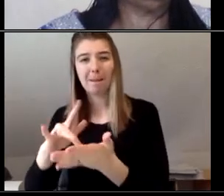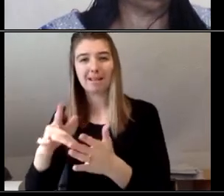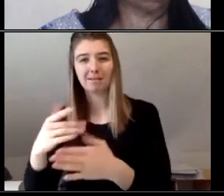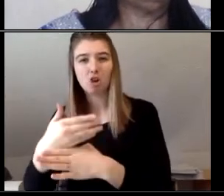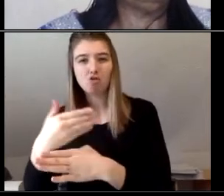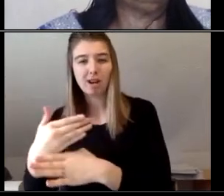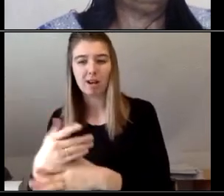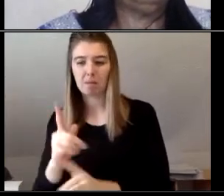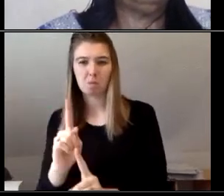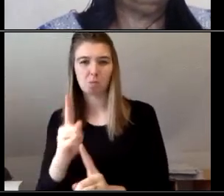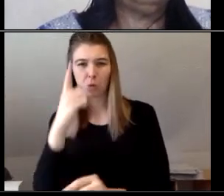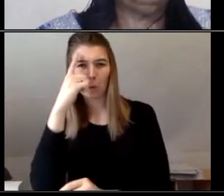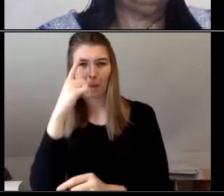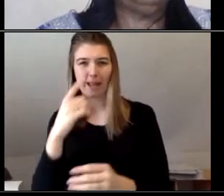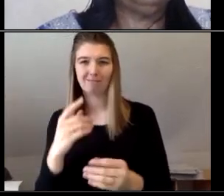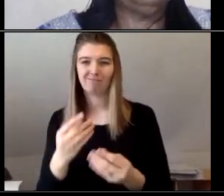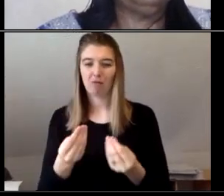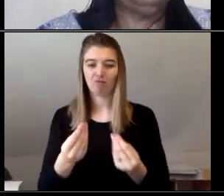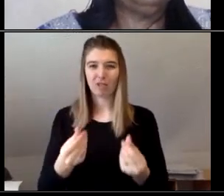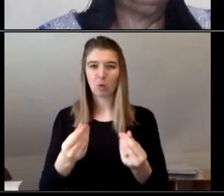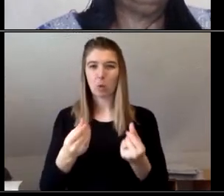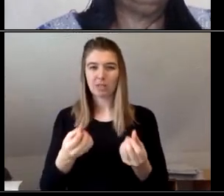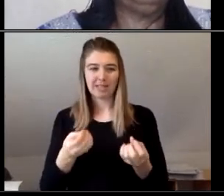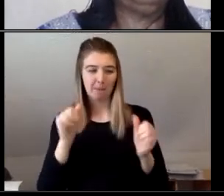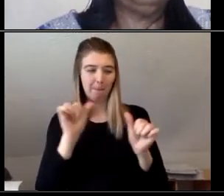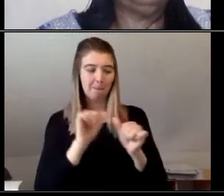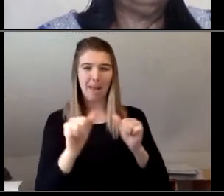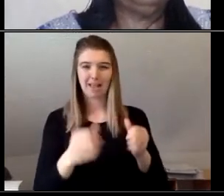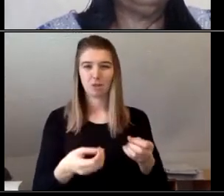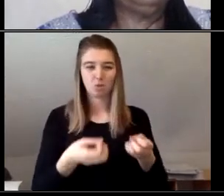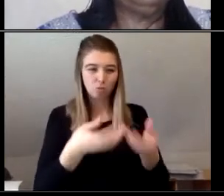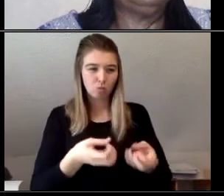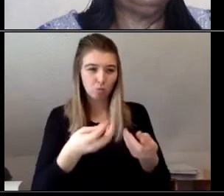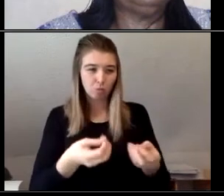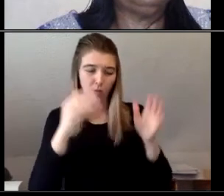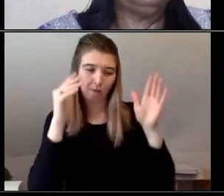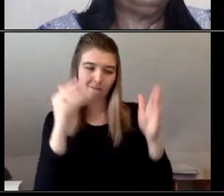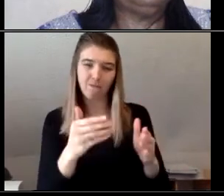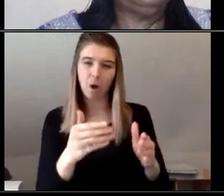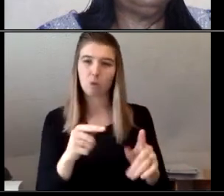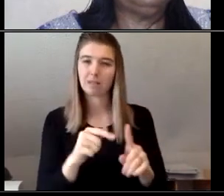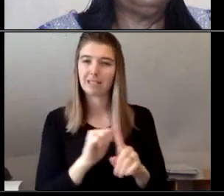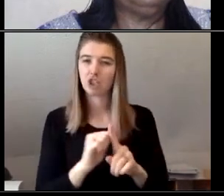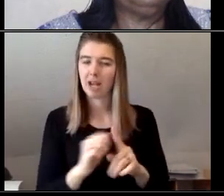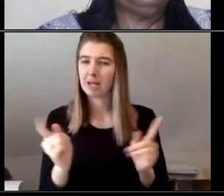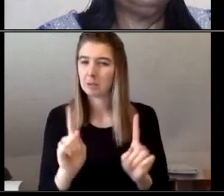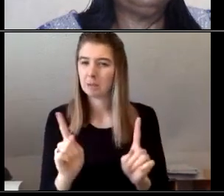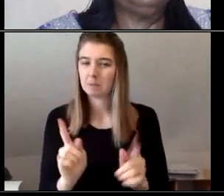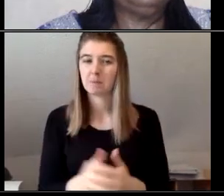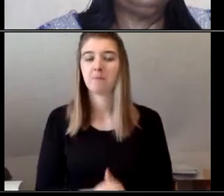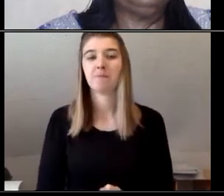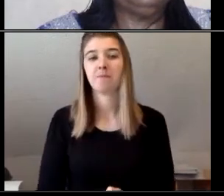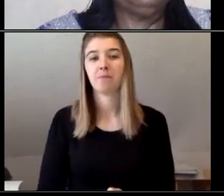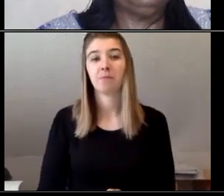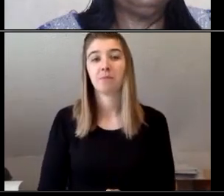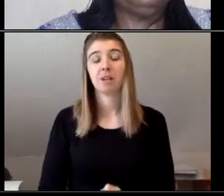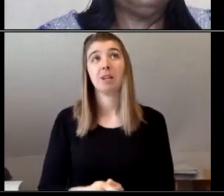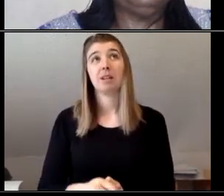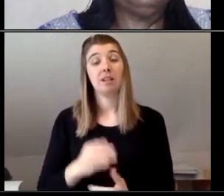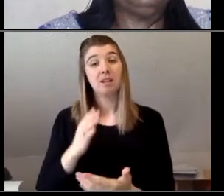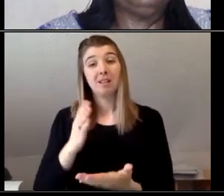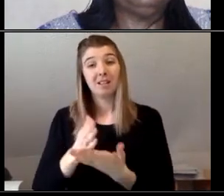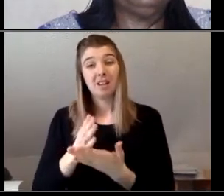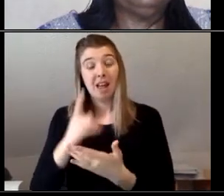time and resources, where would we be best to focus that intervention? So I think that will depend on the country. I mean, just picking up on